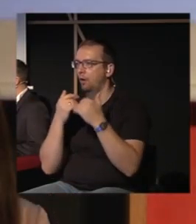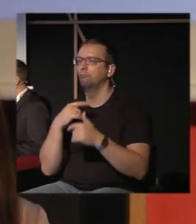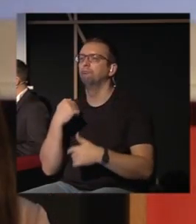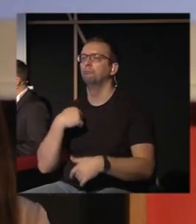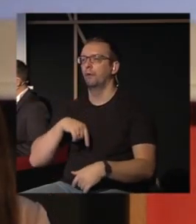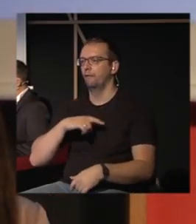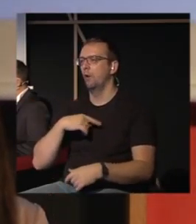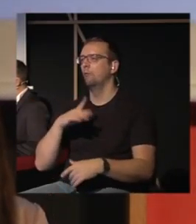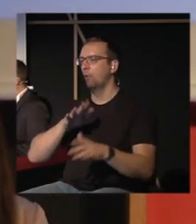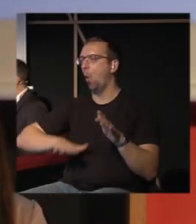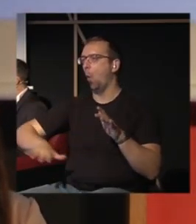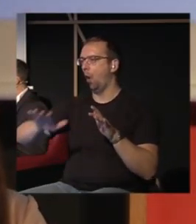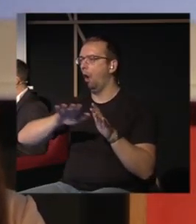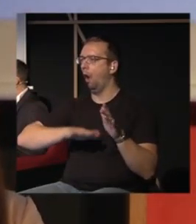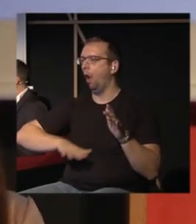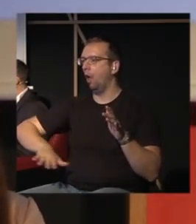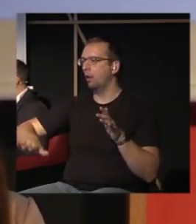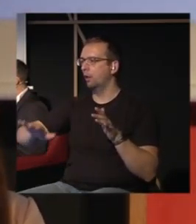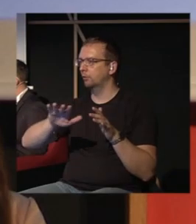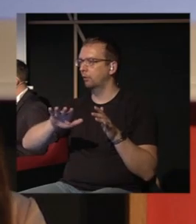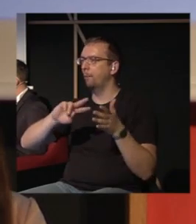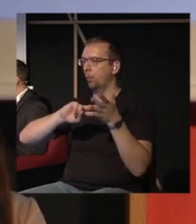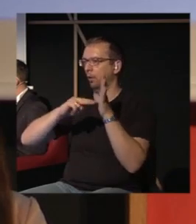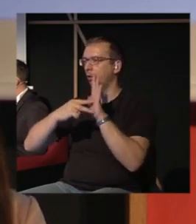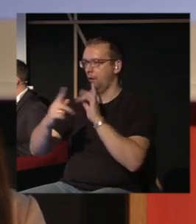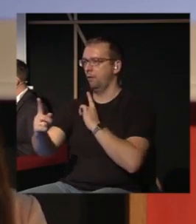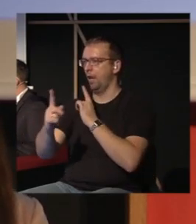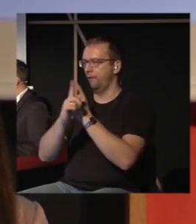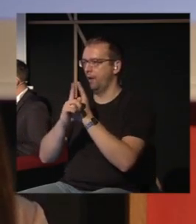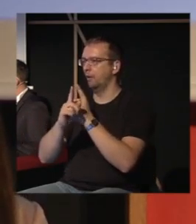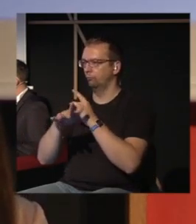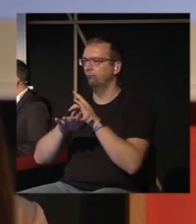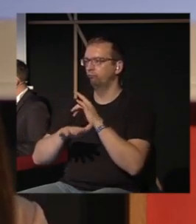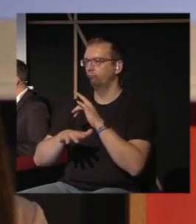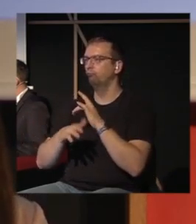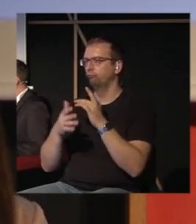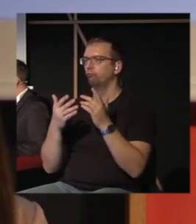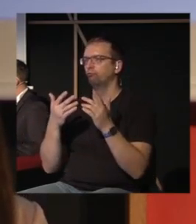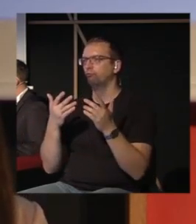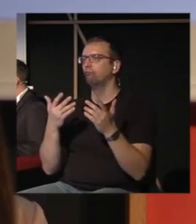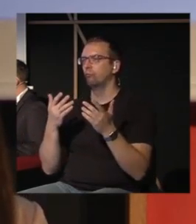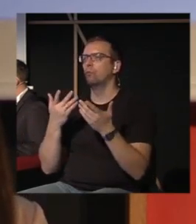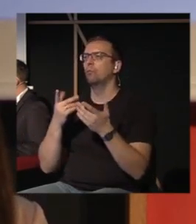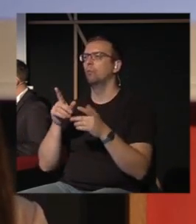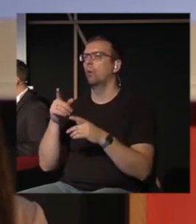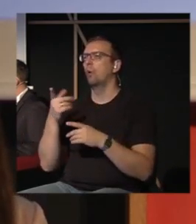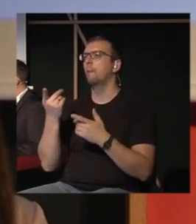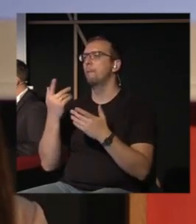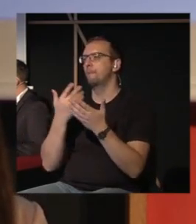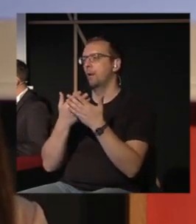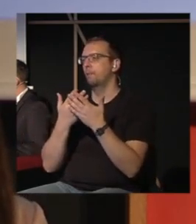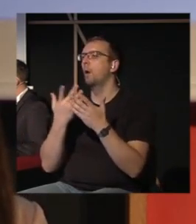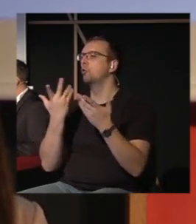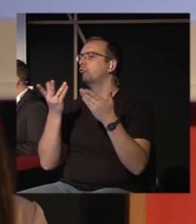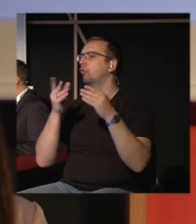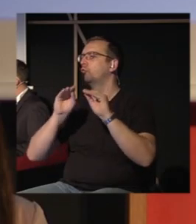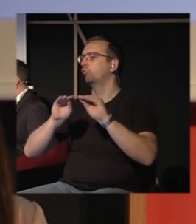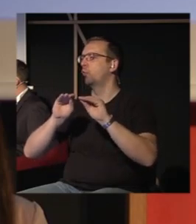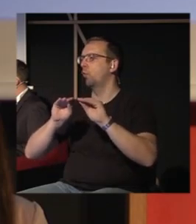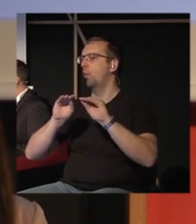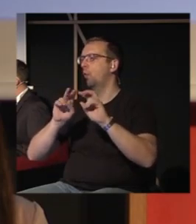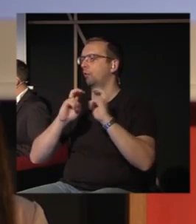Zagreb, but I would like to say that I think there is no unique rule for every club and every organization or national